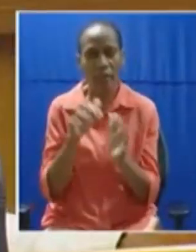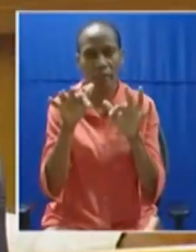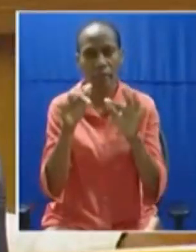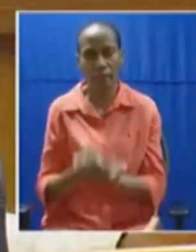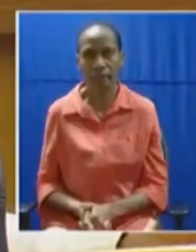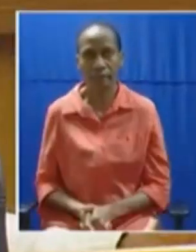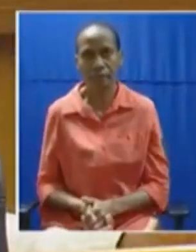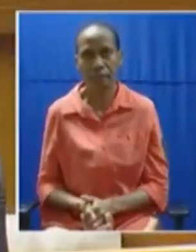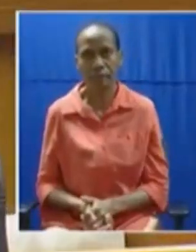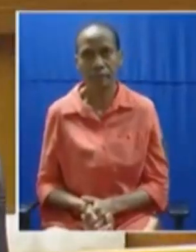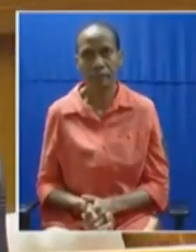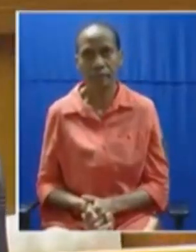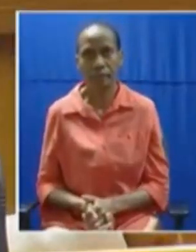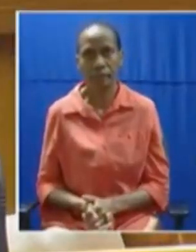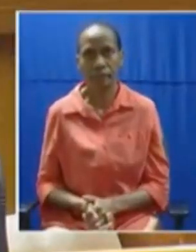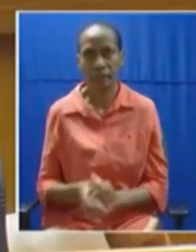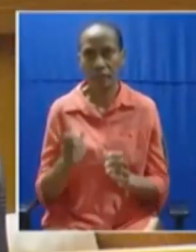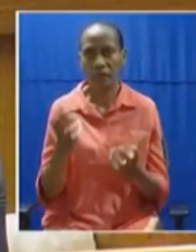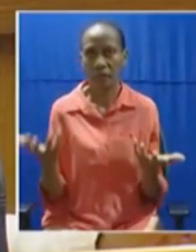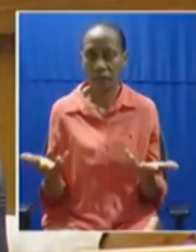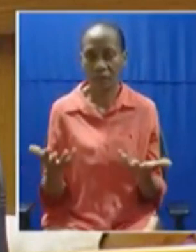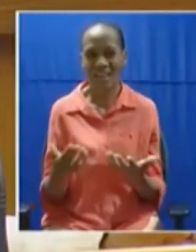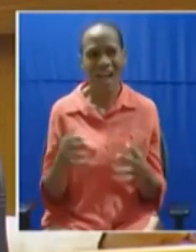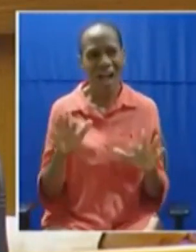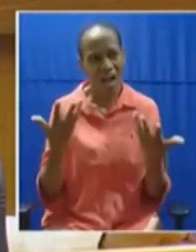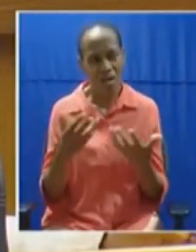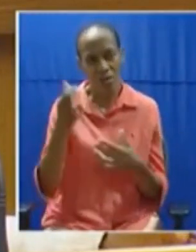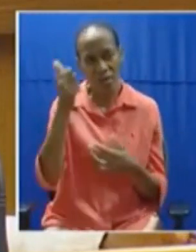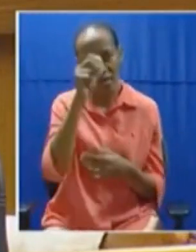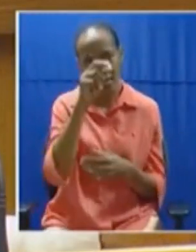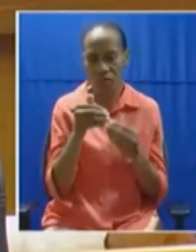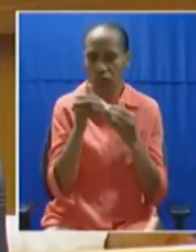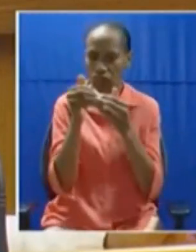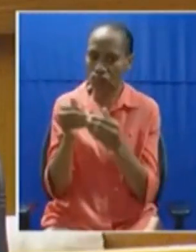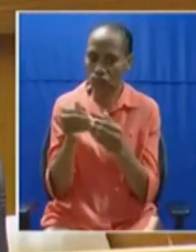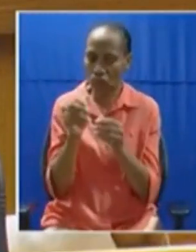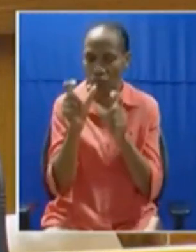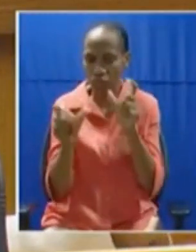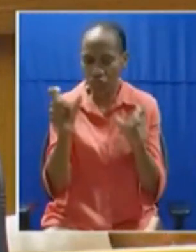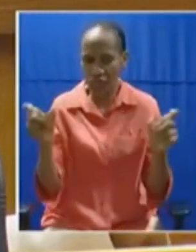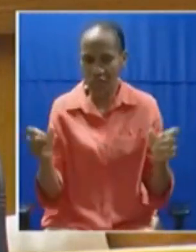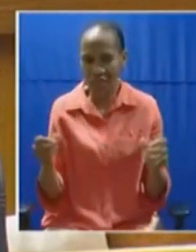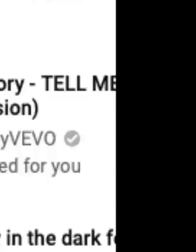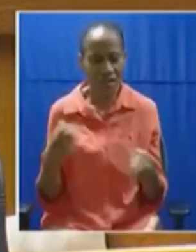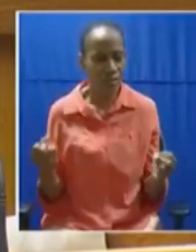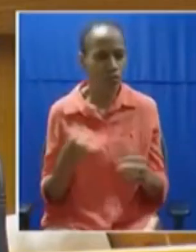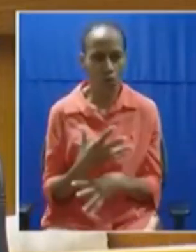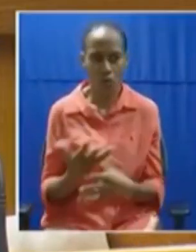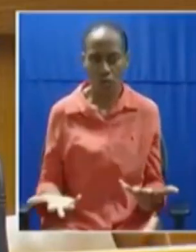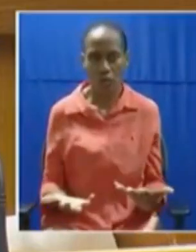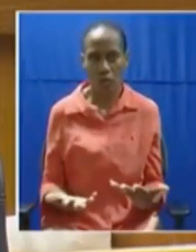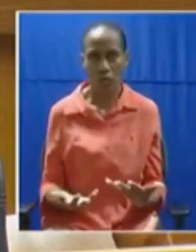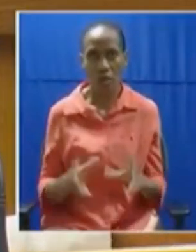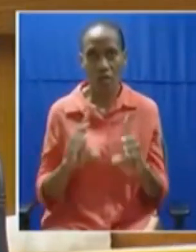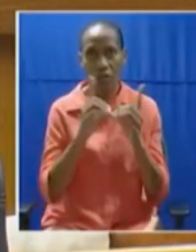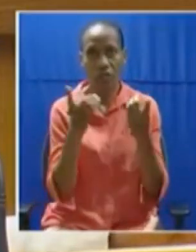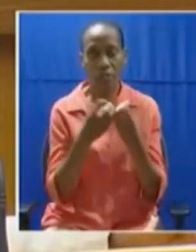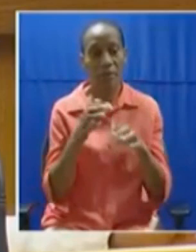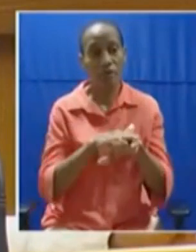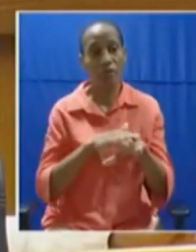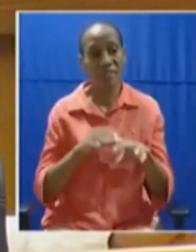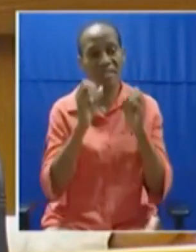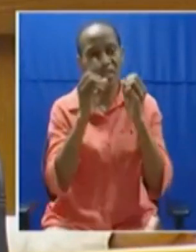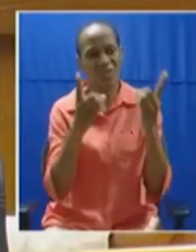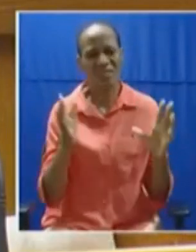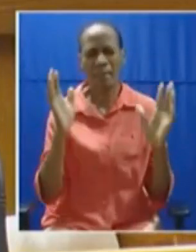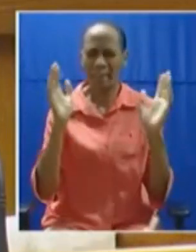treatment of learners is shocking, to say the least. The greatest failure of the Department of Basic